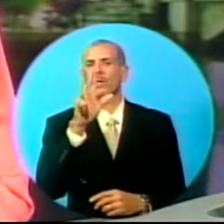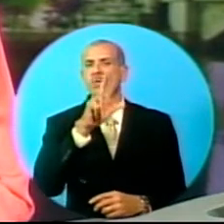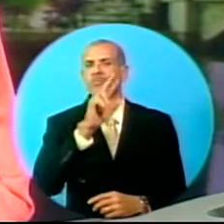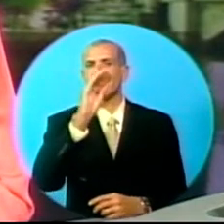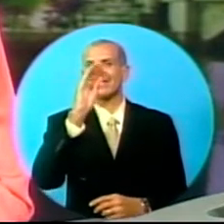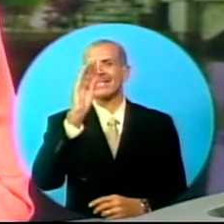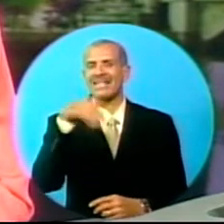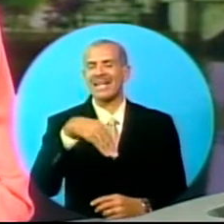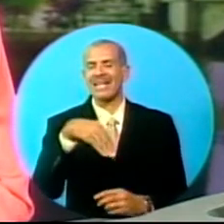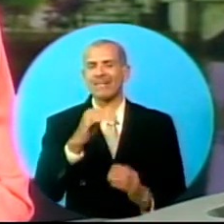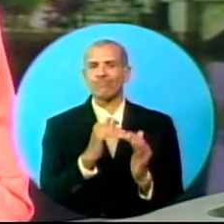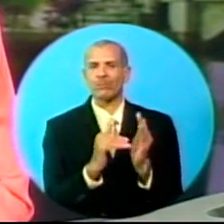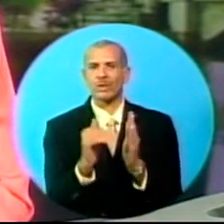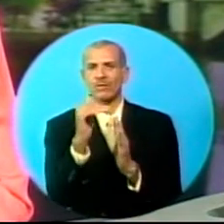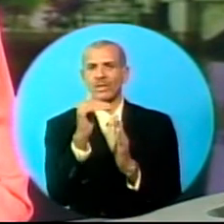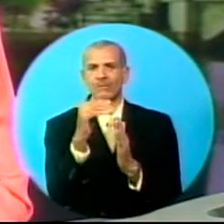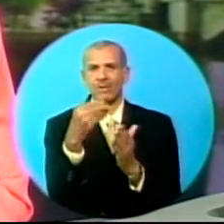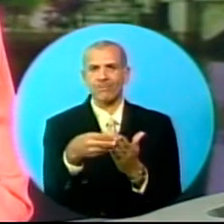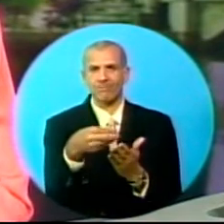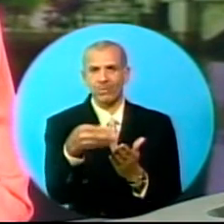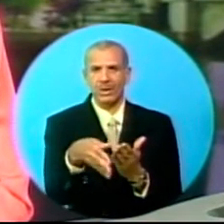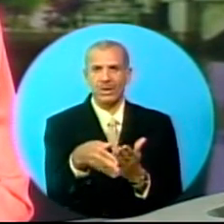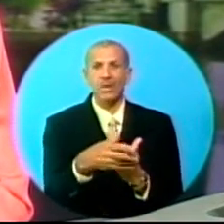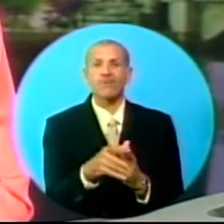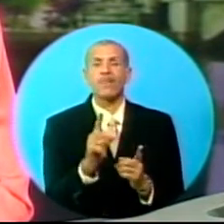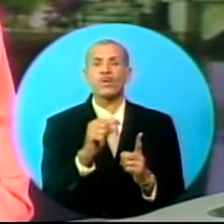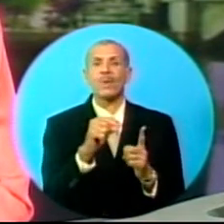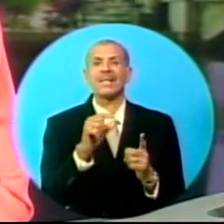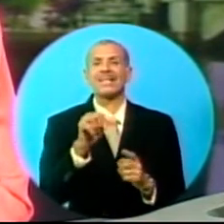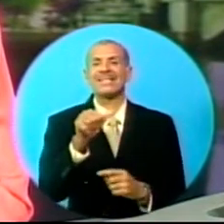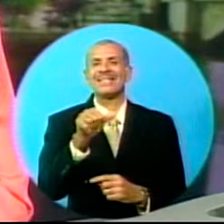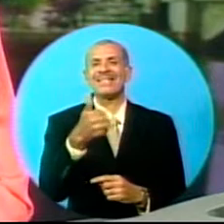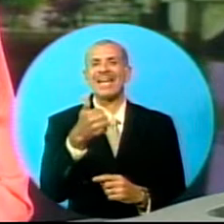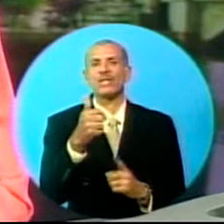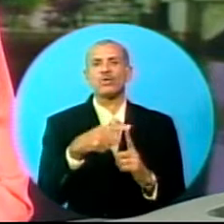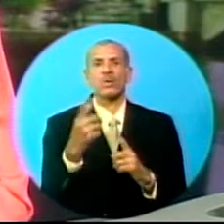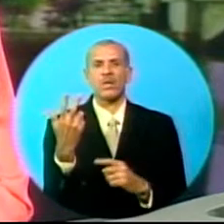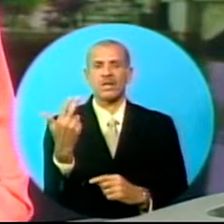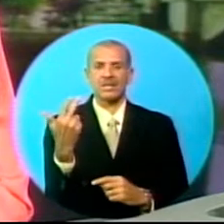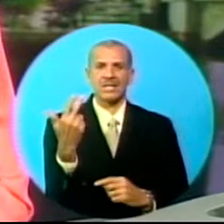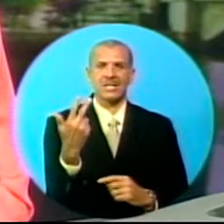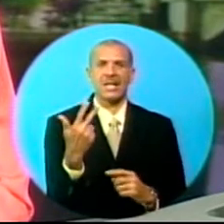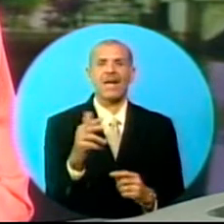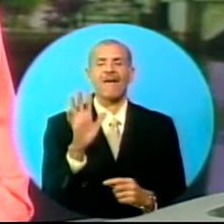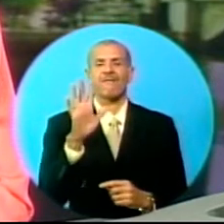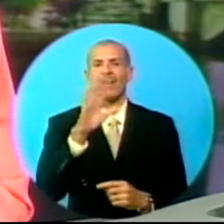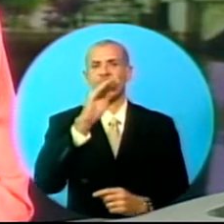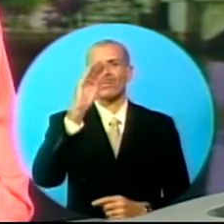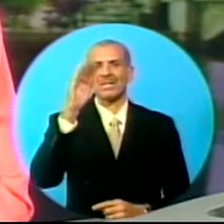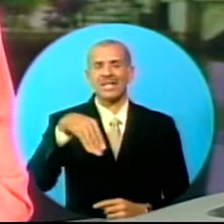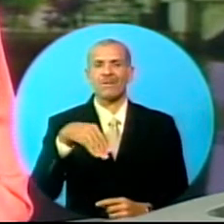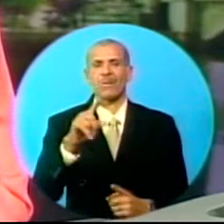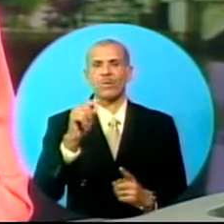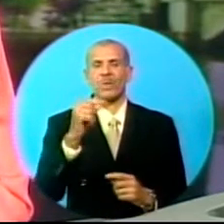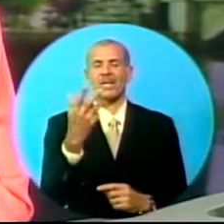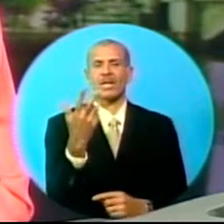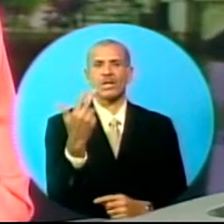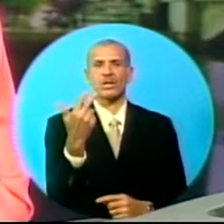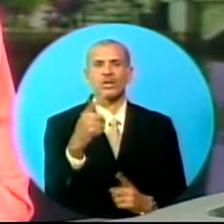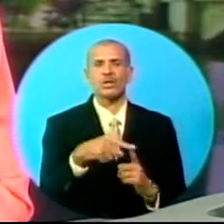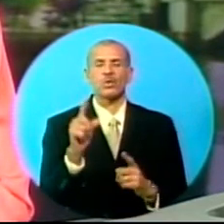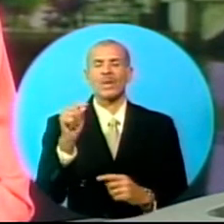That works out to be 18% from 2010 to 2013 and a further 5% from 2013 to